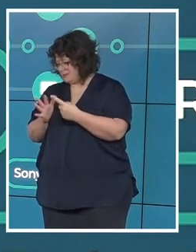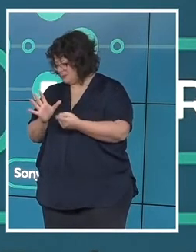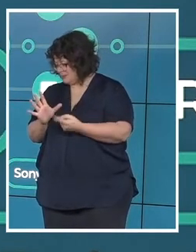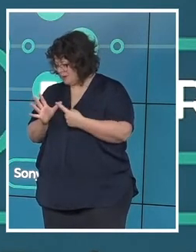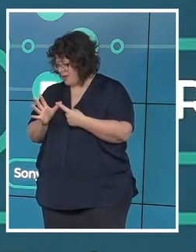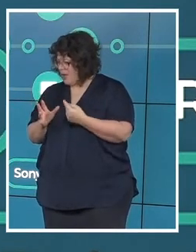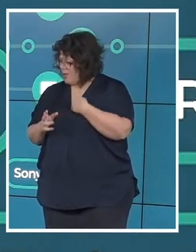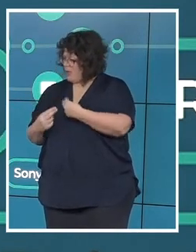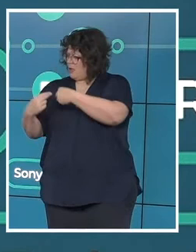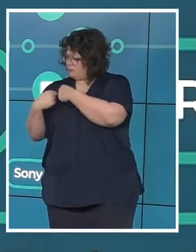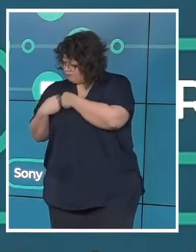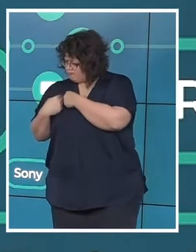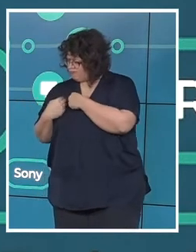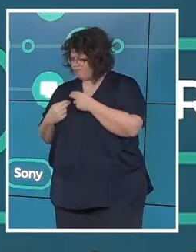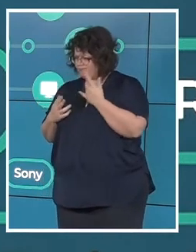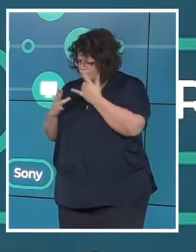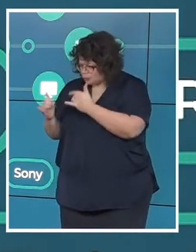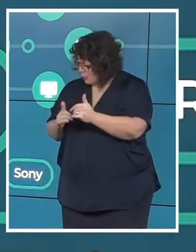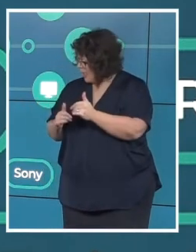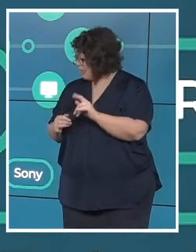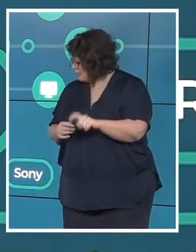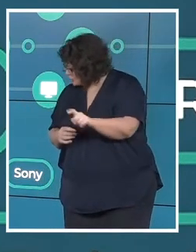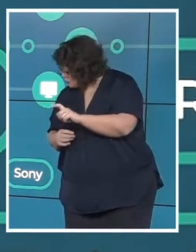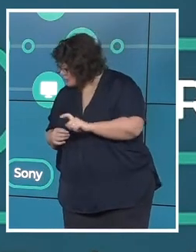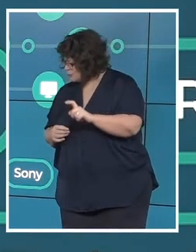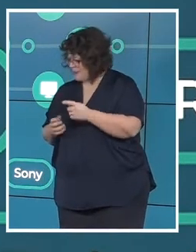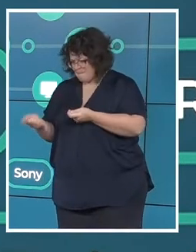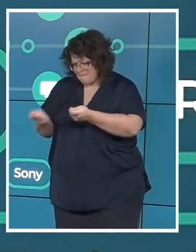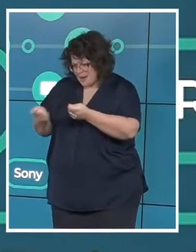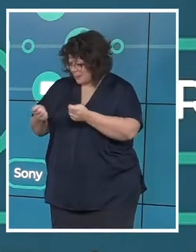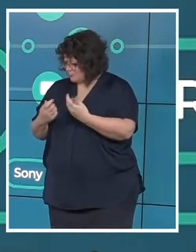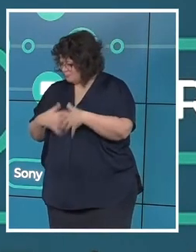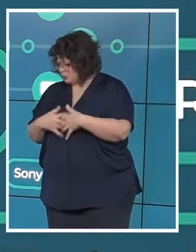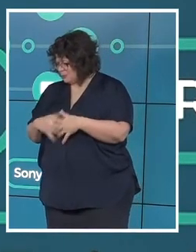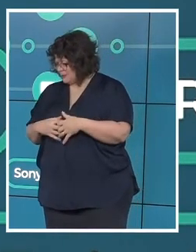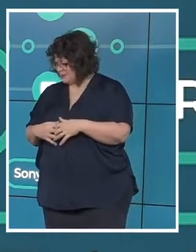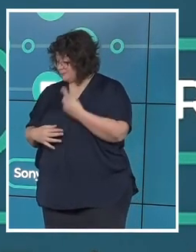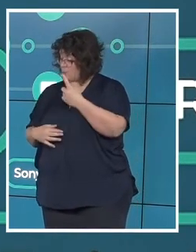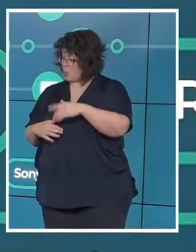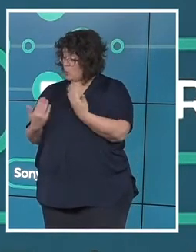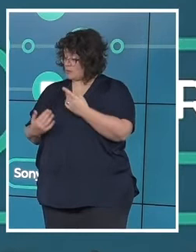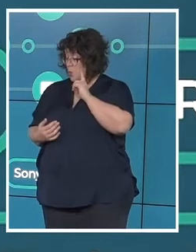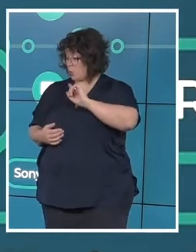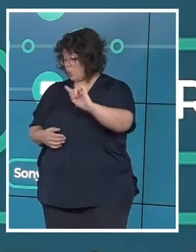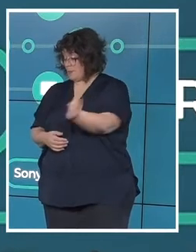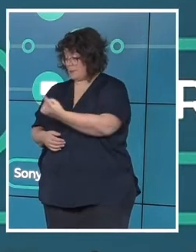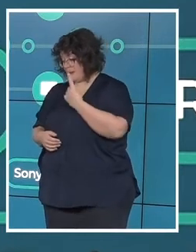front desk and said, a treadmill isn't working. I followed her to the treadmill and tried the on